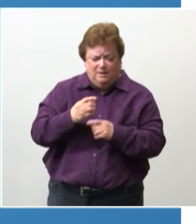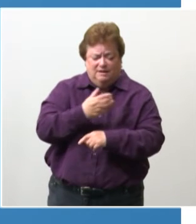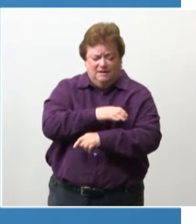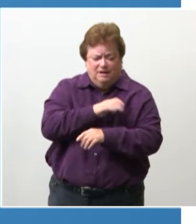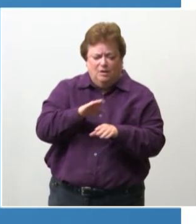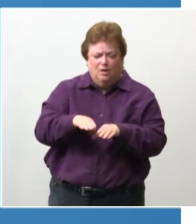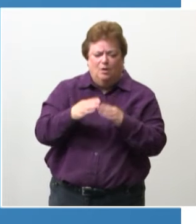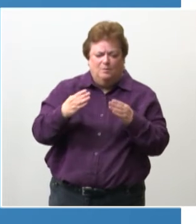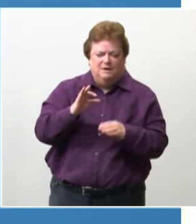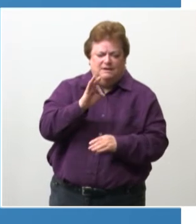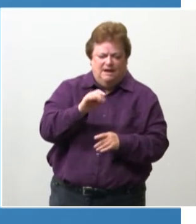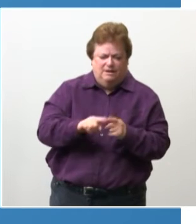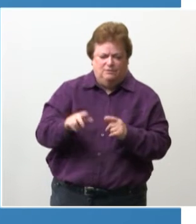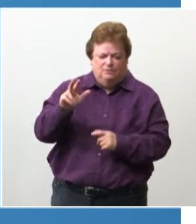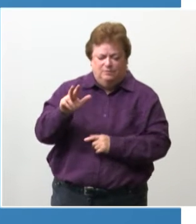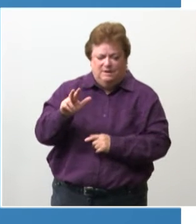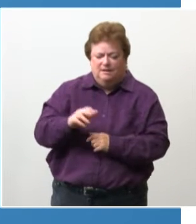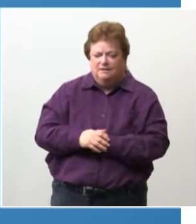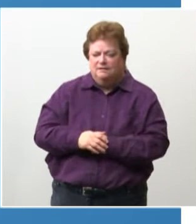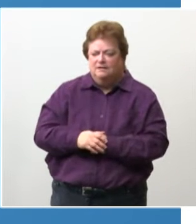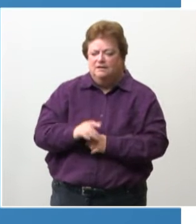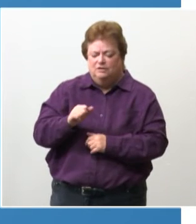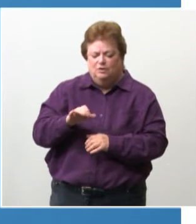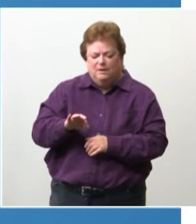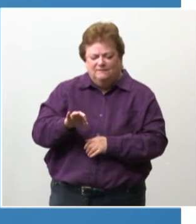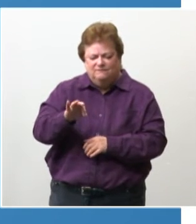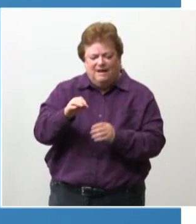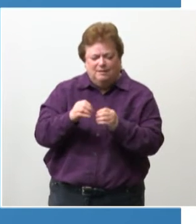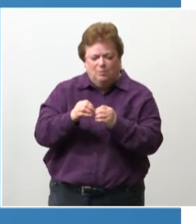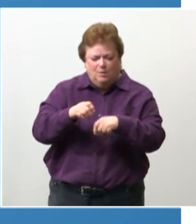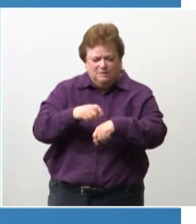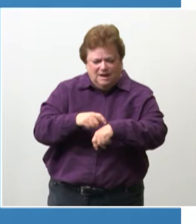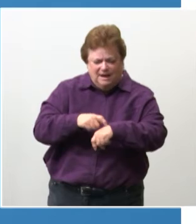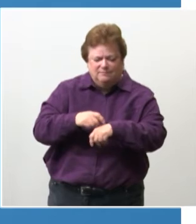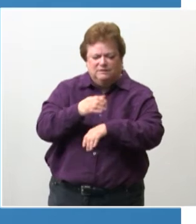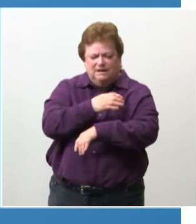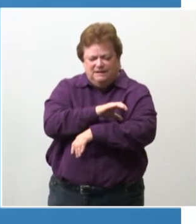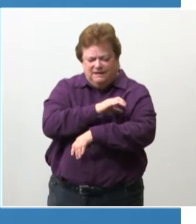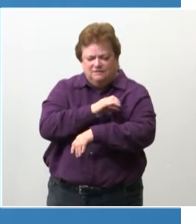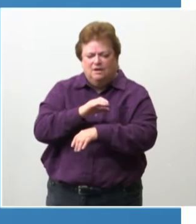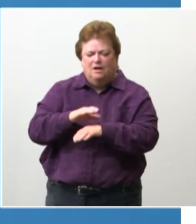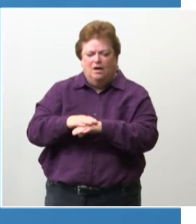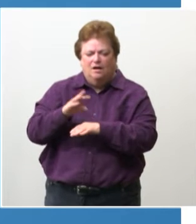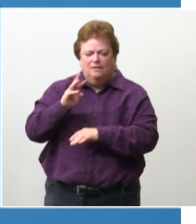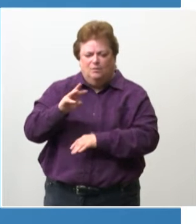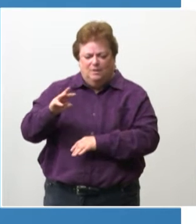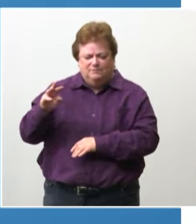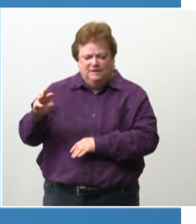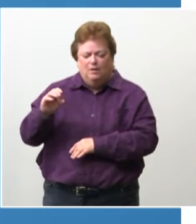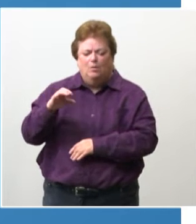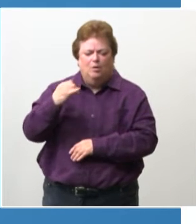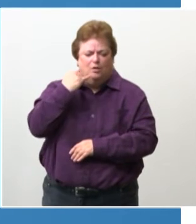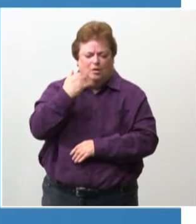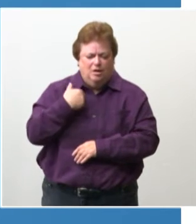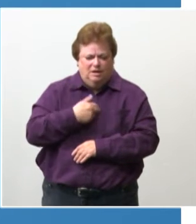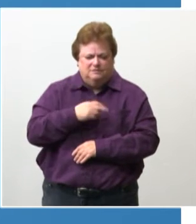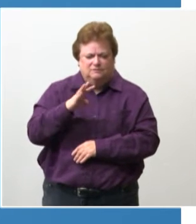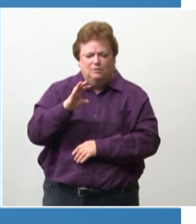from 9 to 3. You can find more clinic times and locations on our website or by calling us